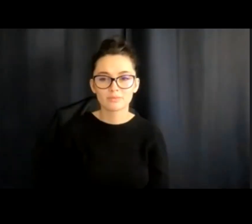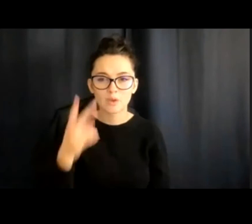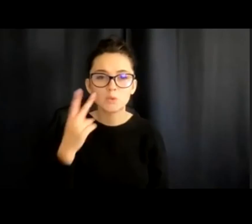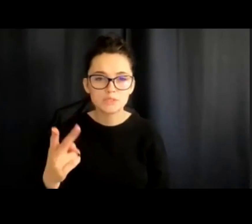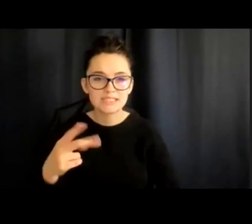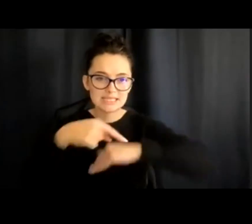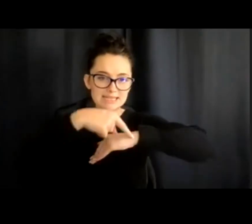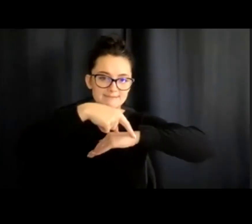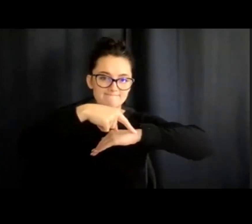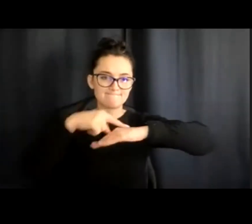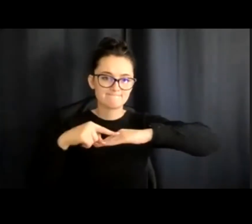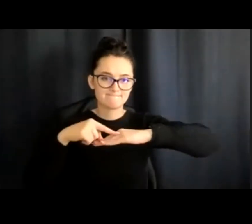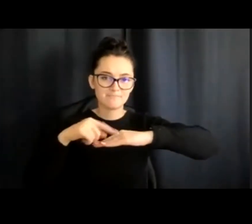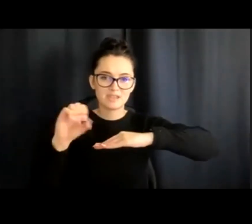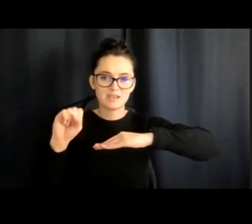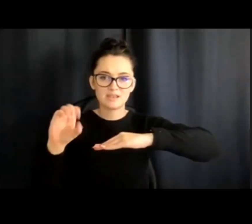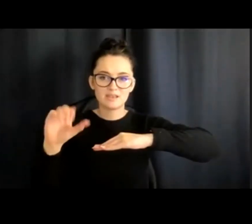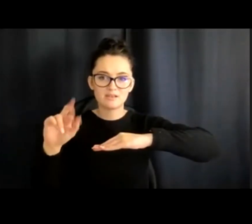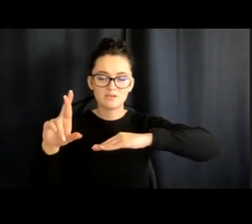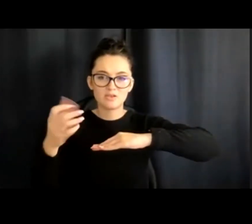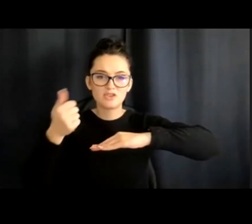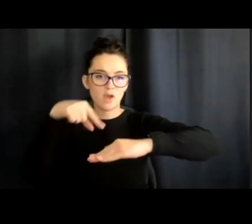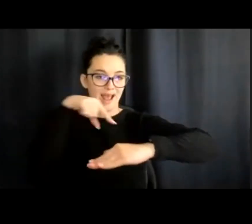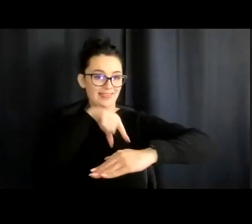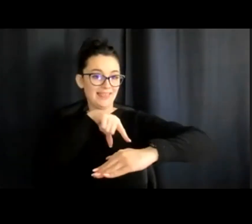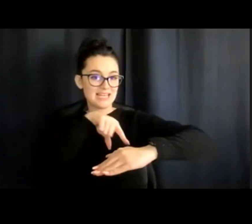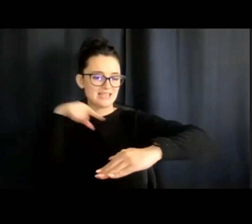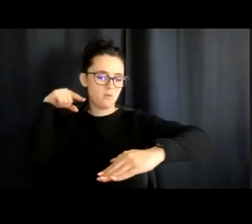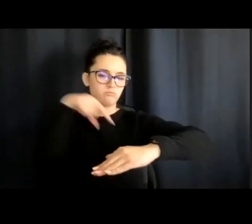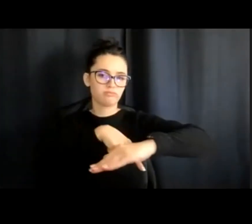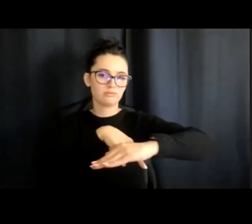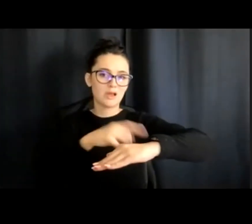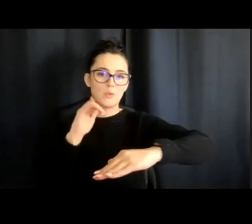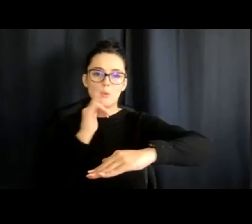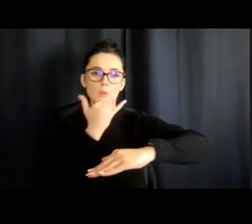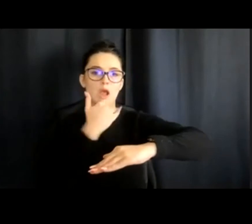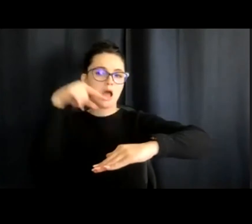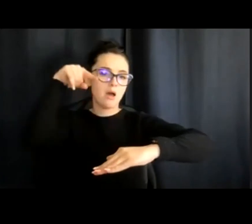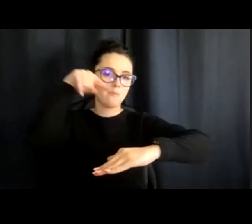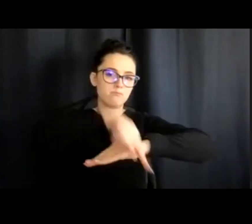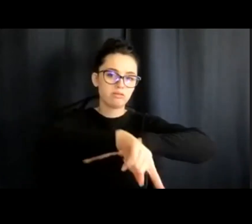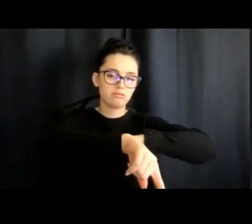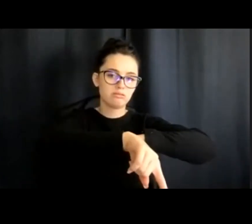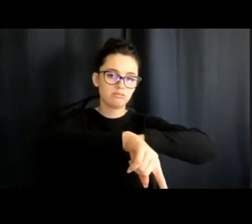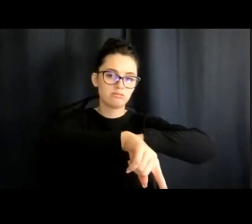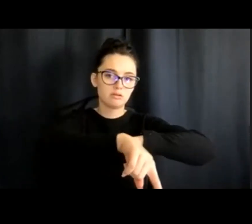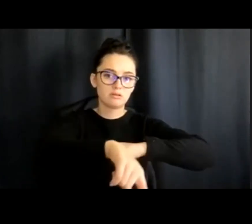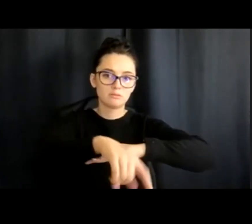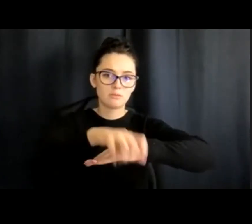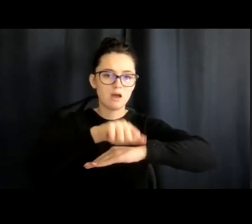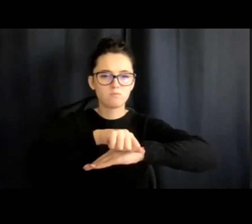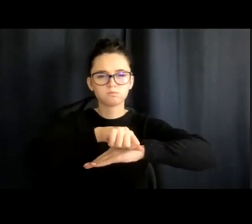scar. They were trying to hit her on this side, but they hit her up here and it went boom,